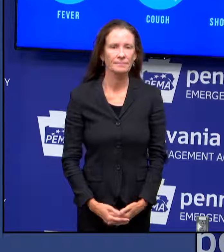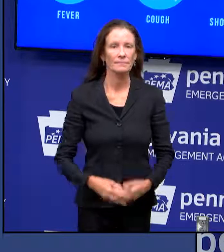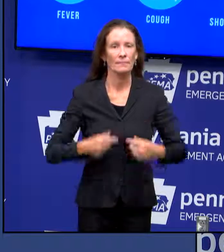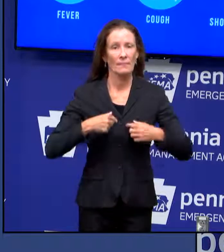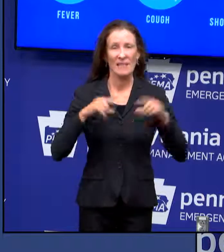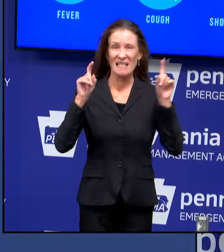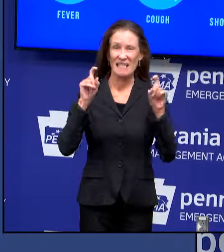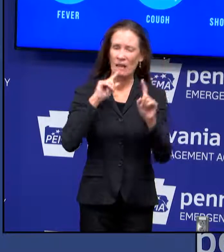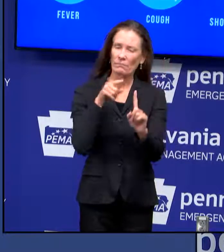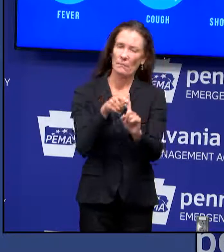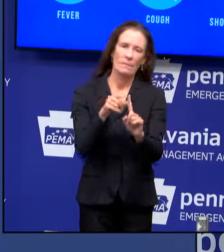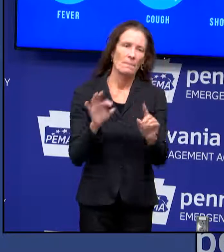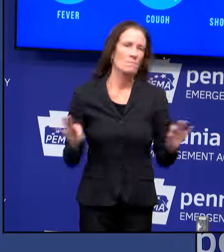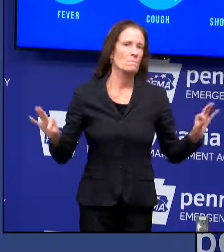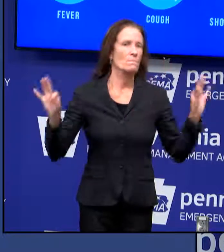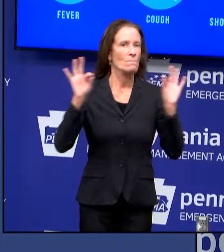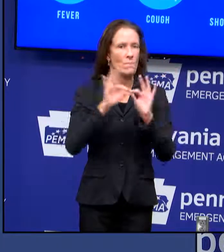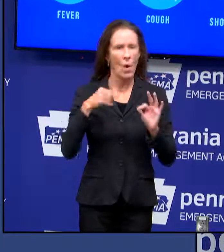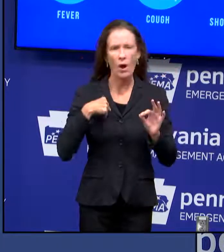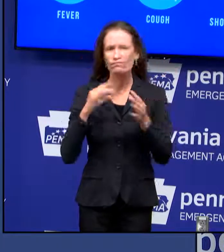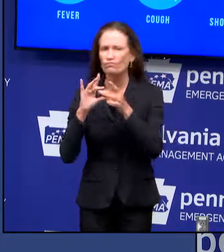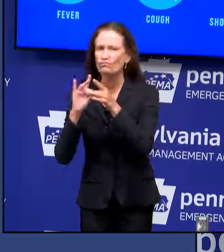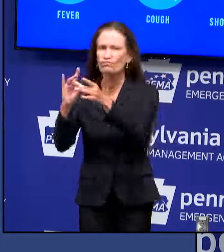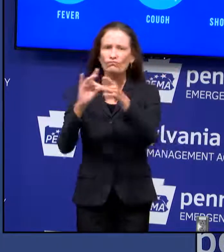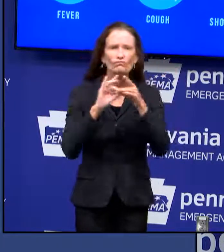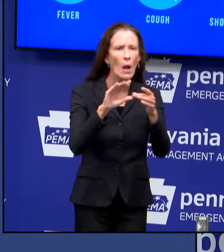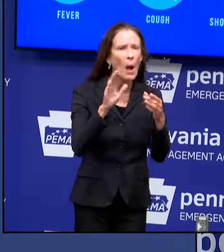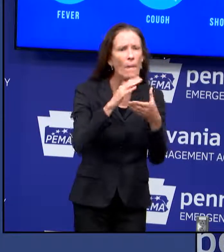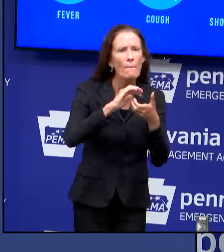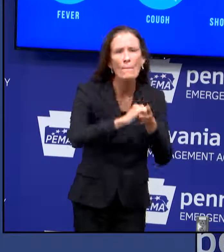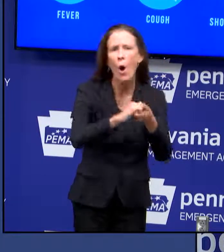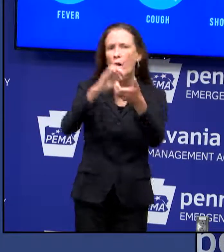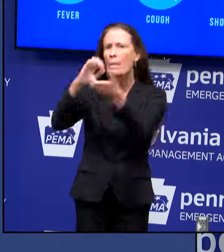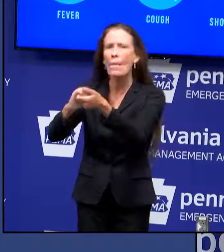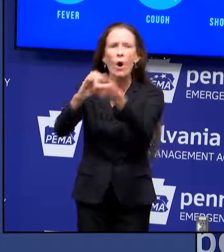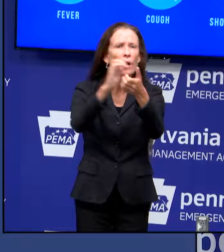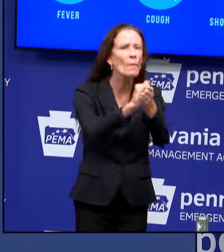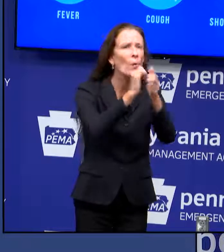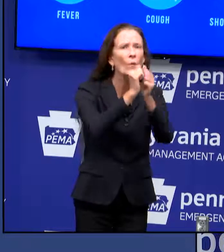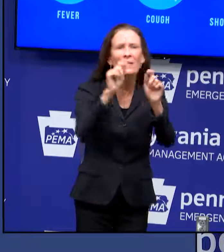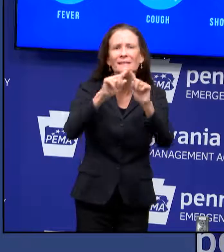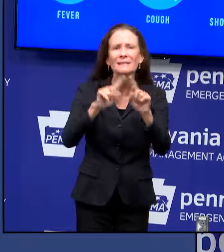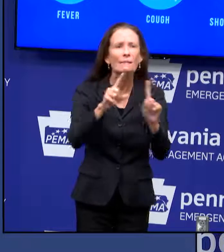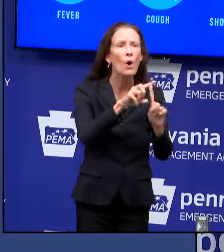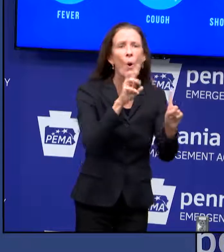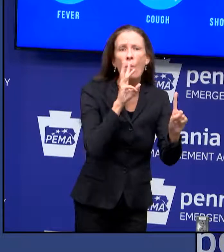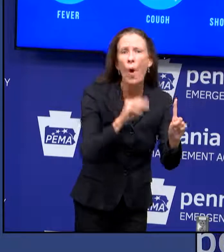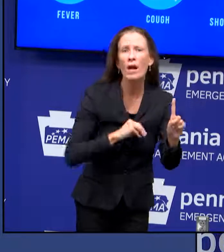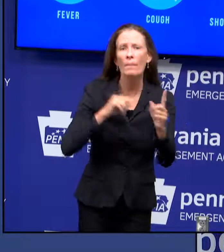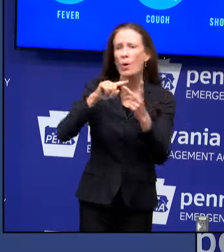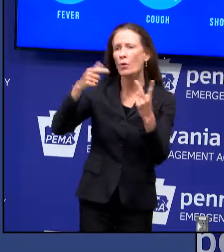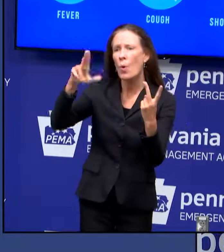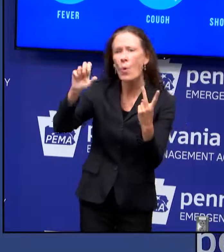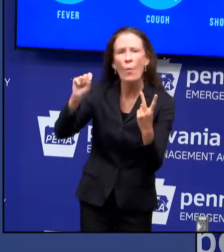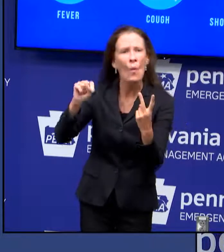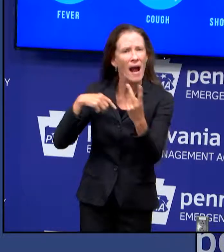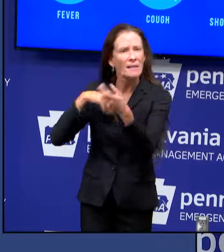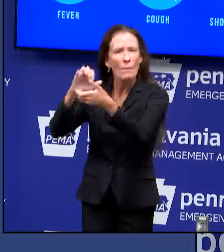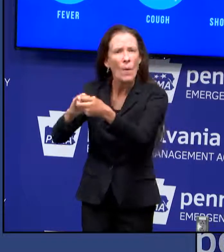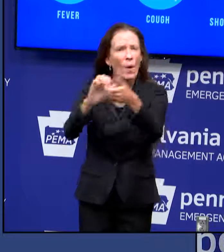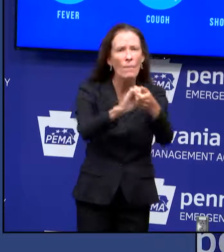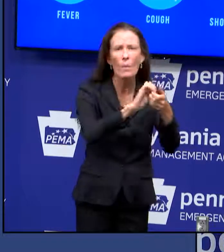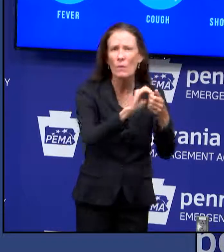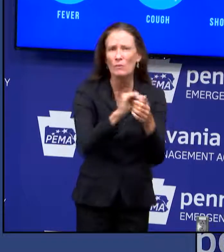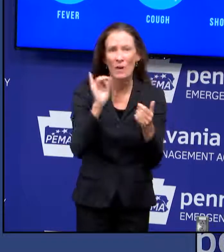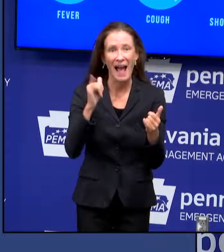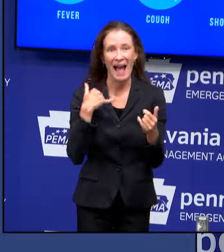so partnerships like the one we've established with Walmart and with Quest Diagnostics has helped us expand testing into many